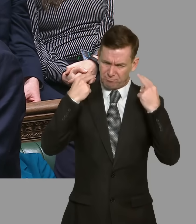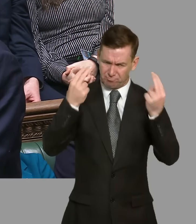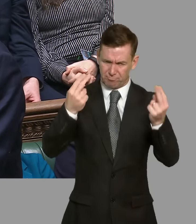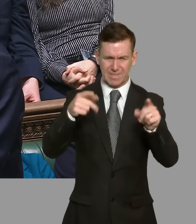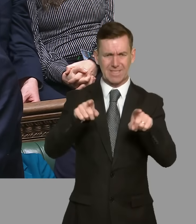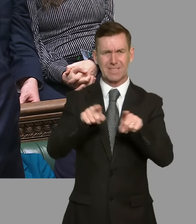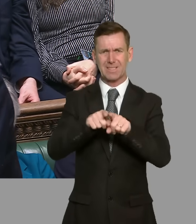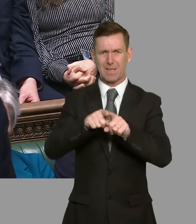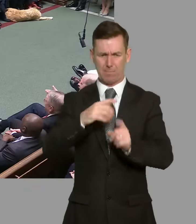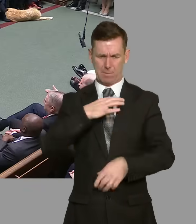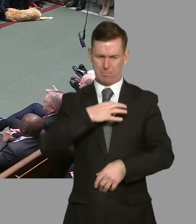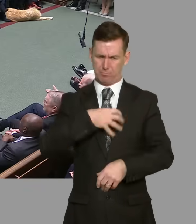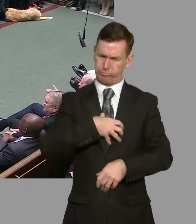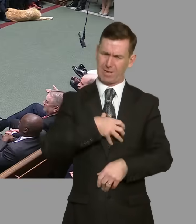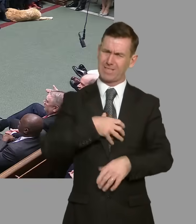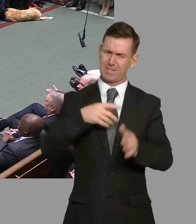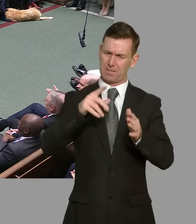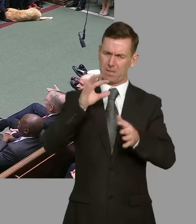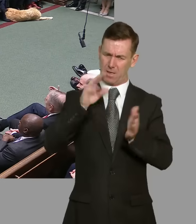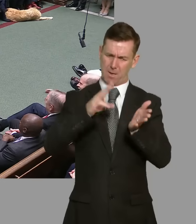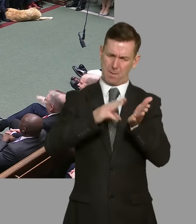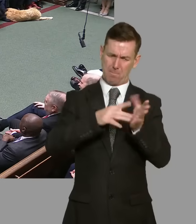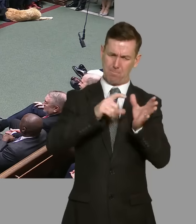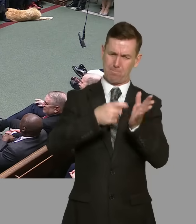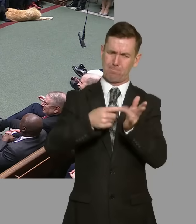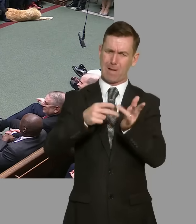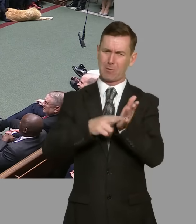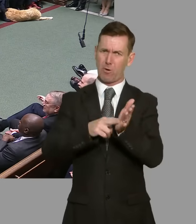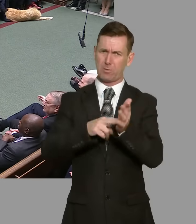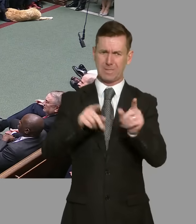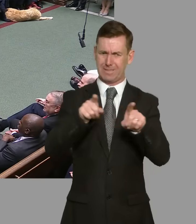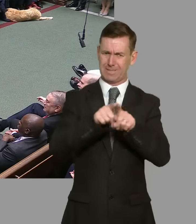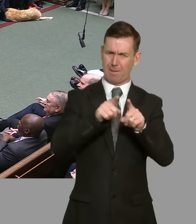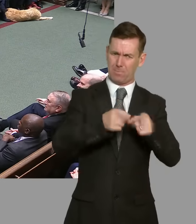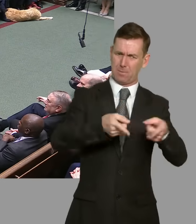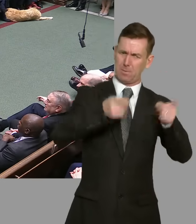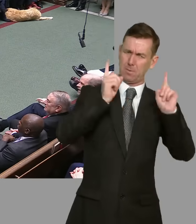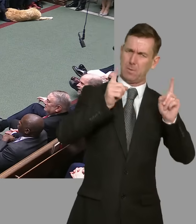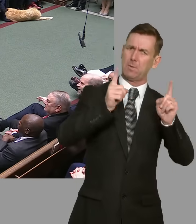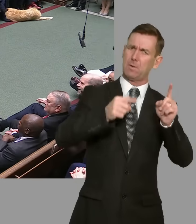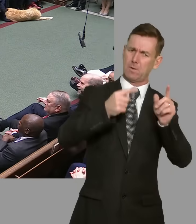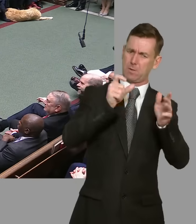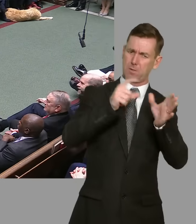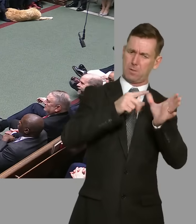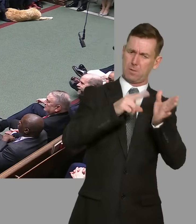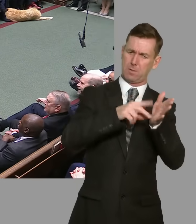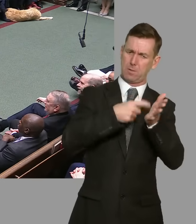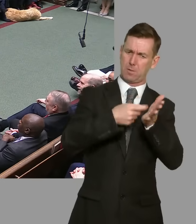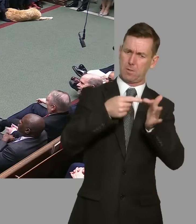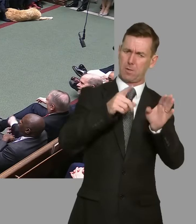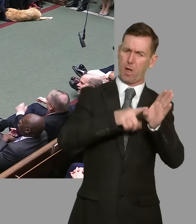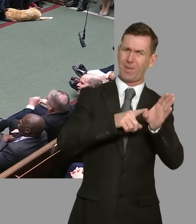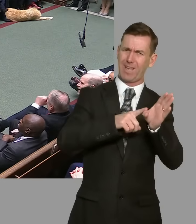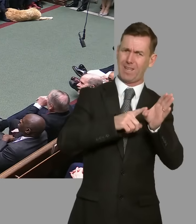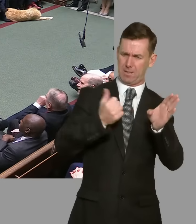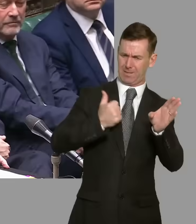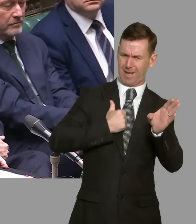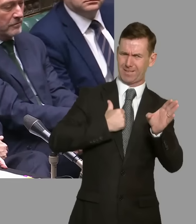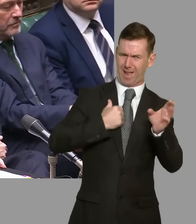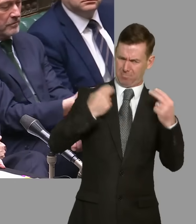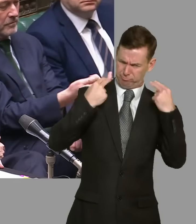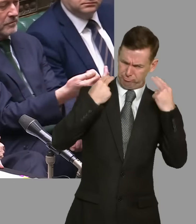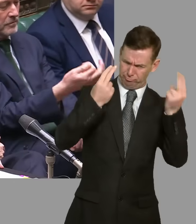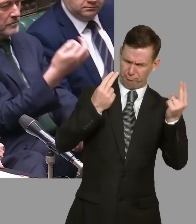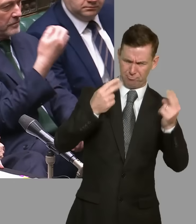strongly to President Trump? Prime Minister. Well, he clearly isn't listening. I said I will not